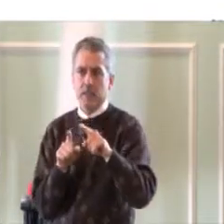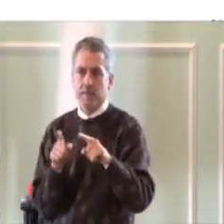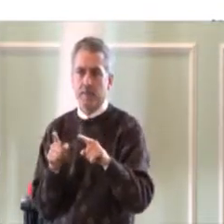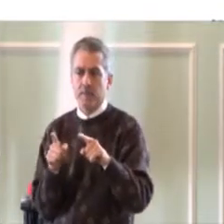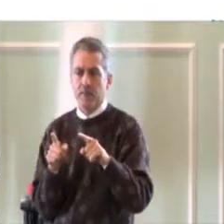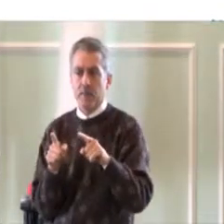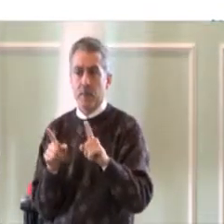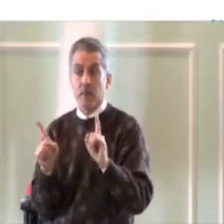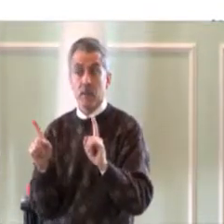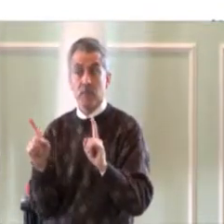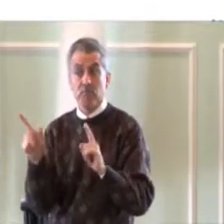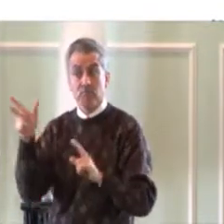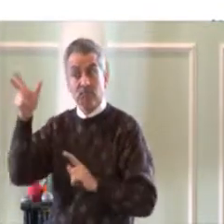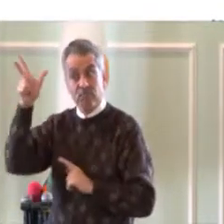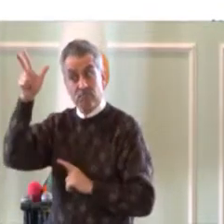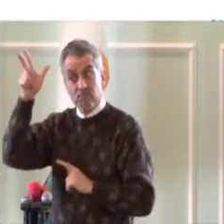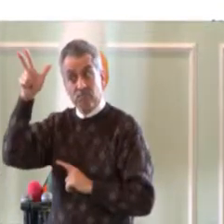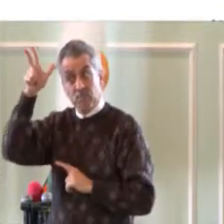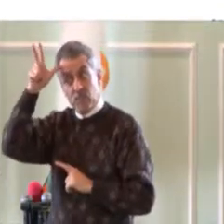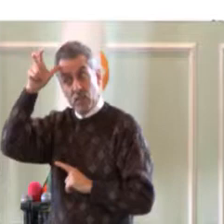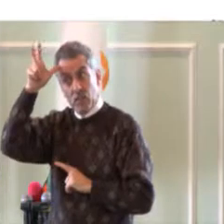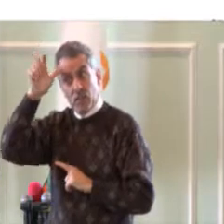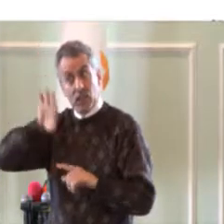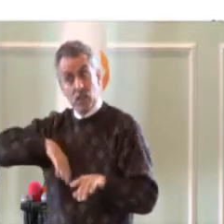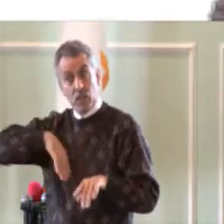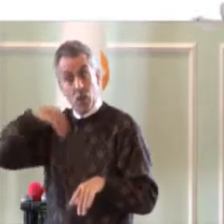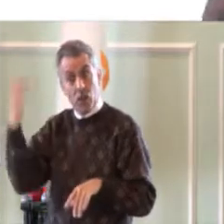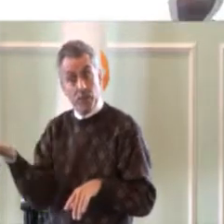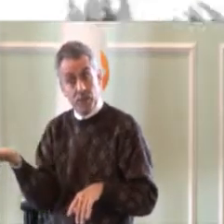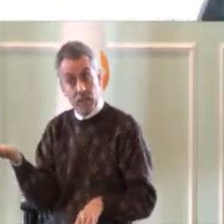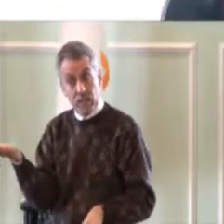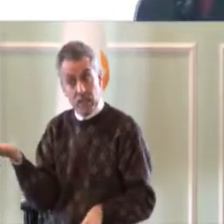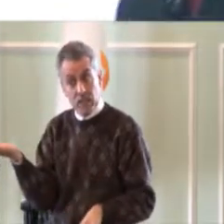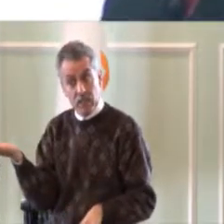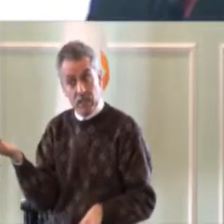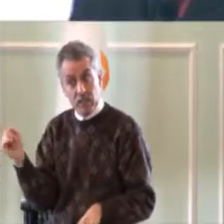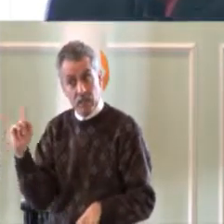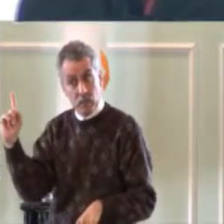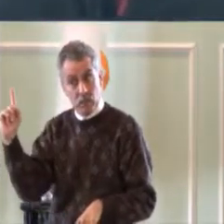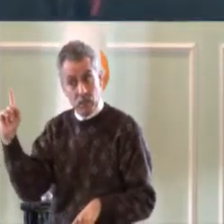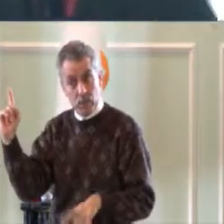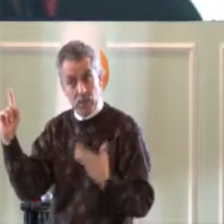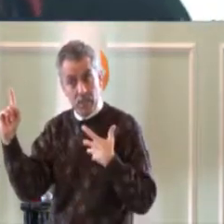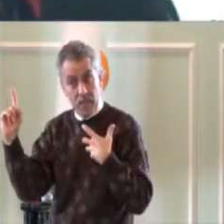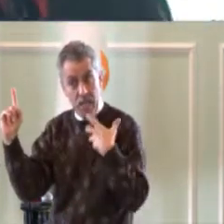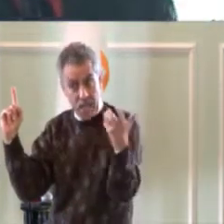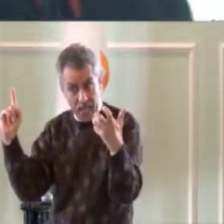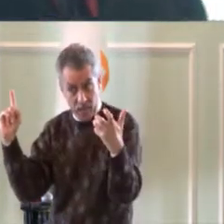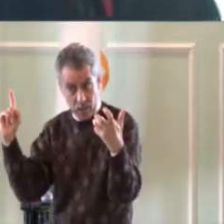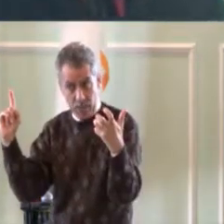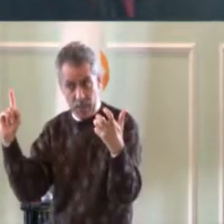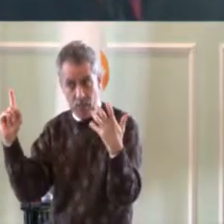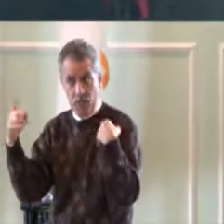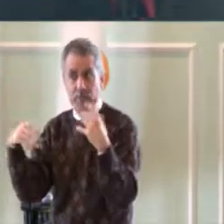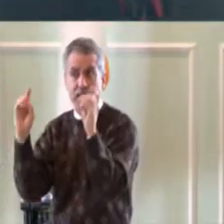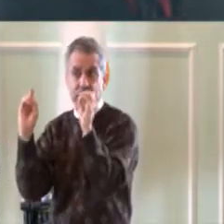there is someone who is upset, there is someone who is angry that you made that